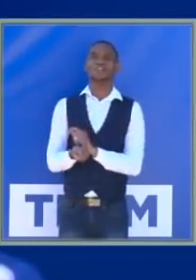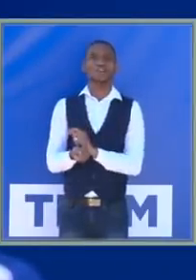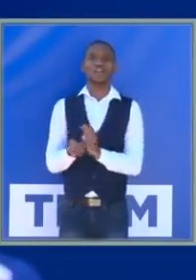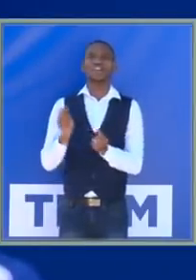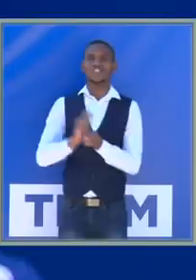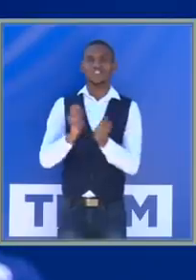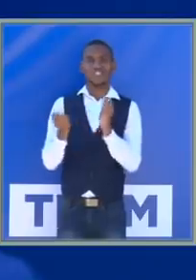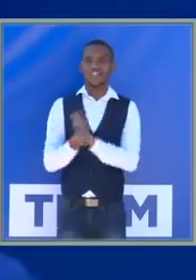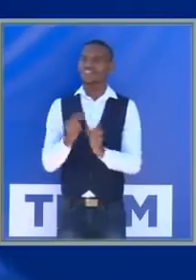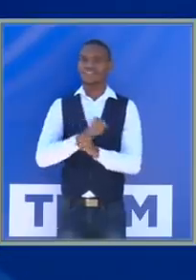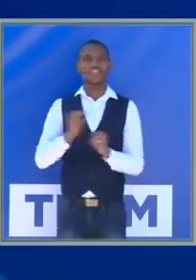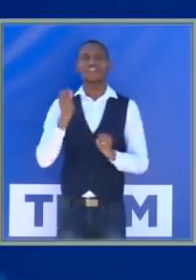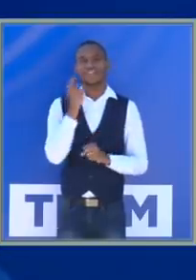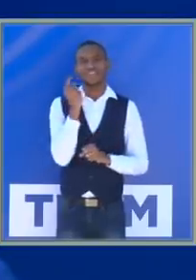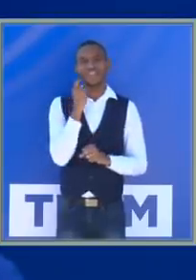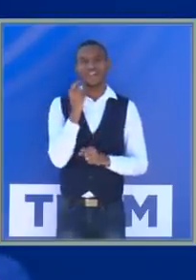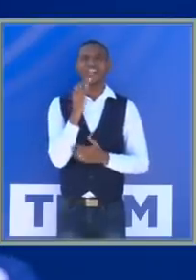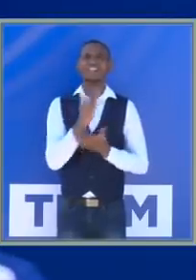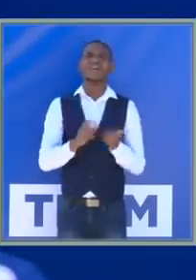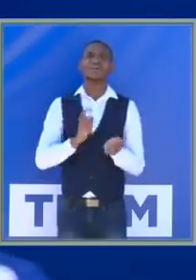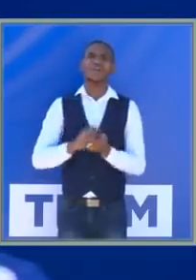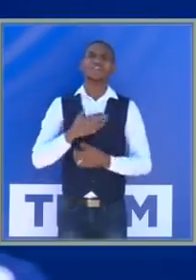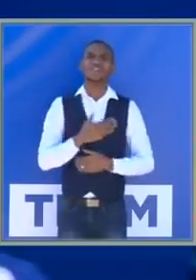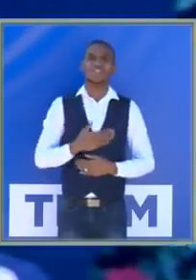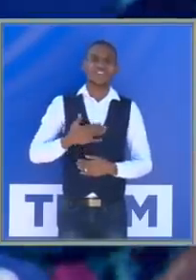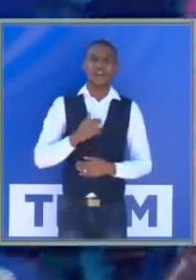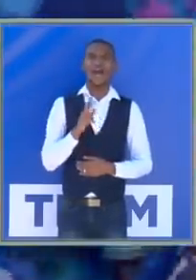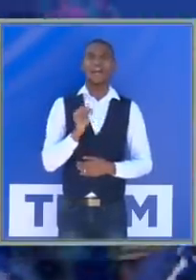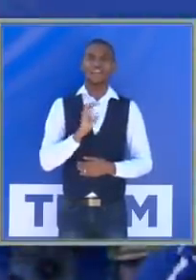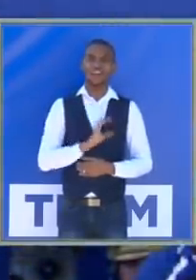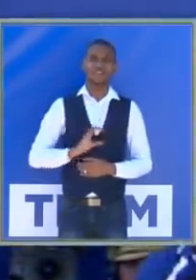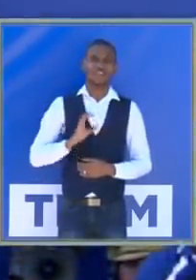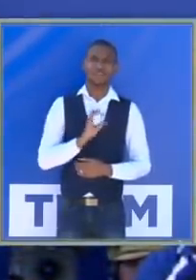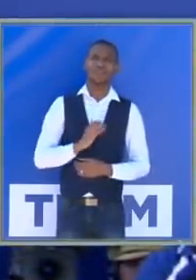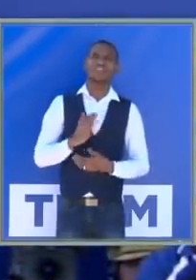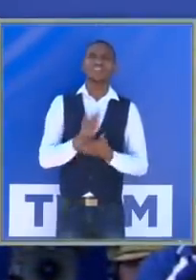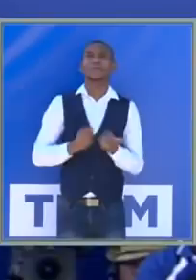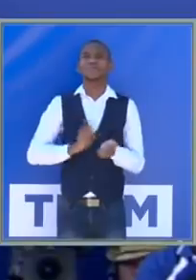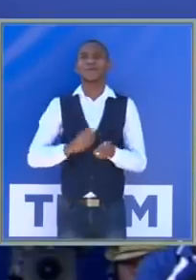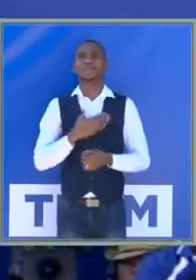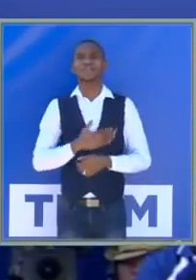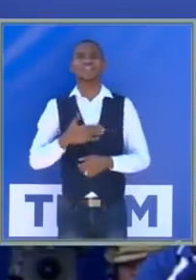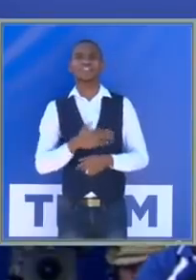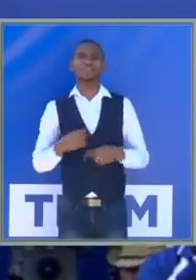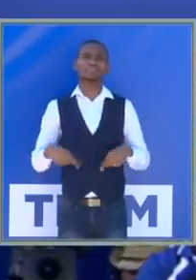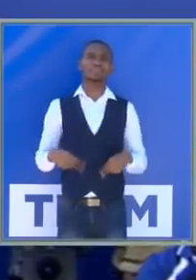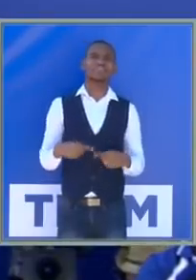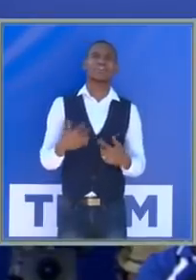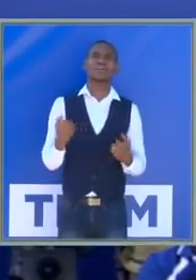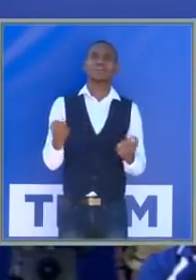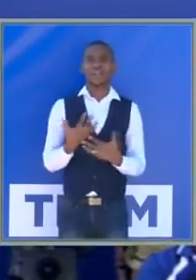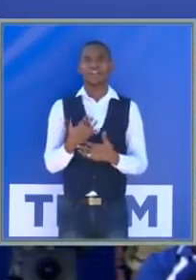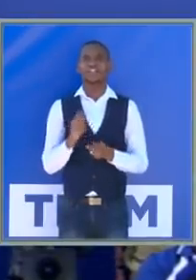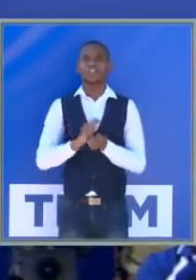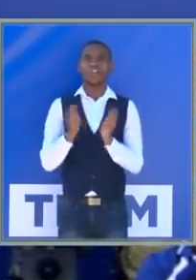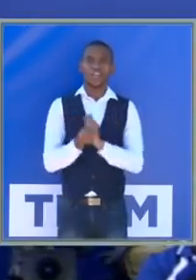Change is never easy. Sometimes it feels uncomfortable. Sometimes it can be scary. Change requires